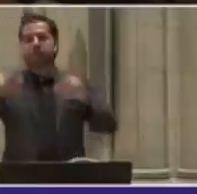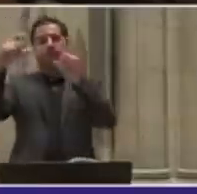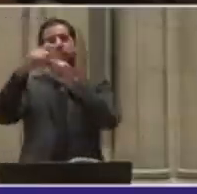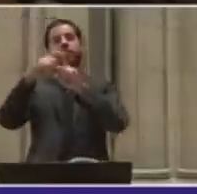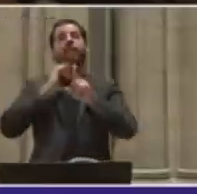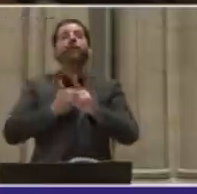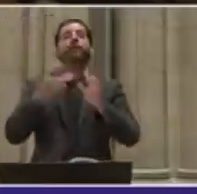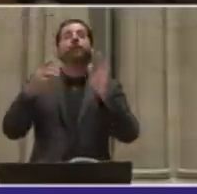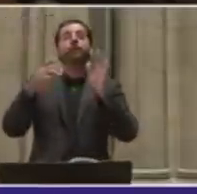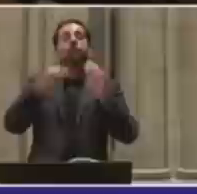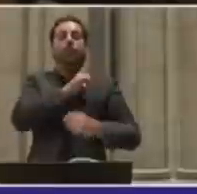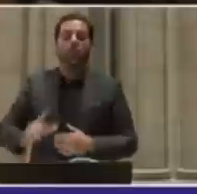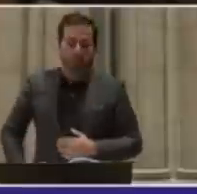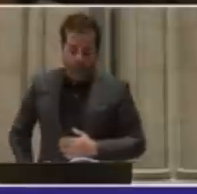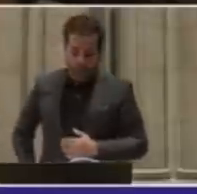of the Lord.